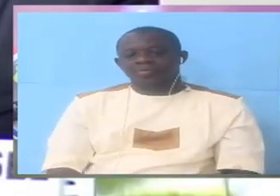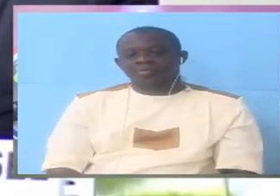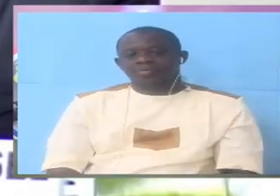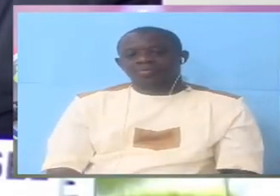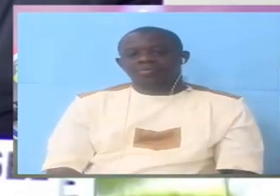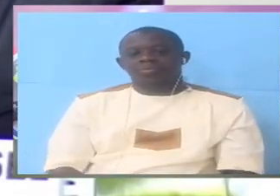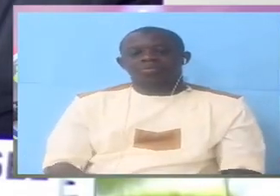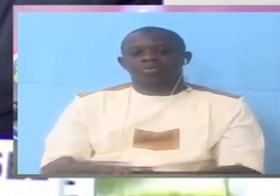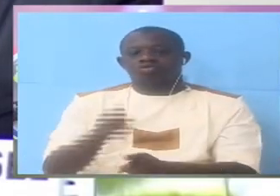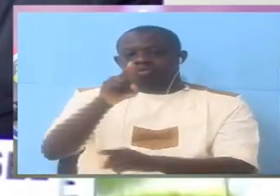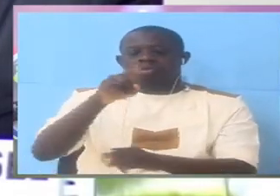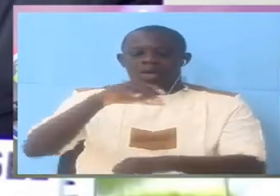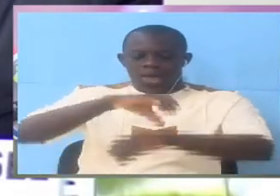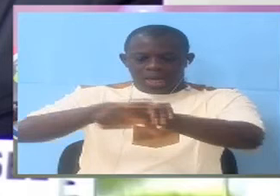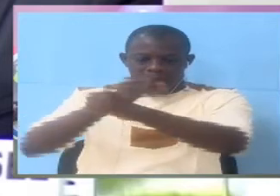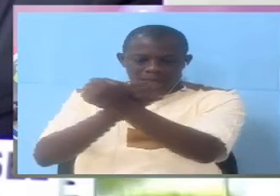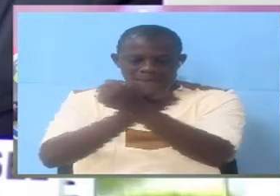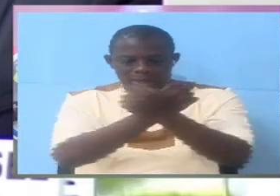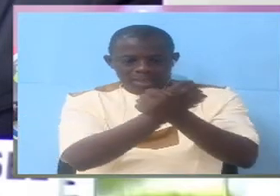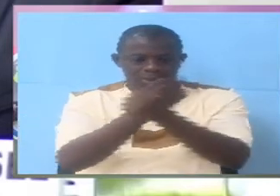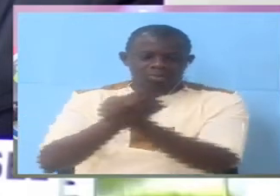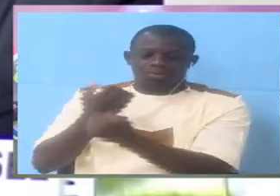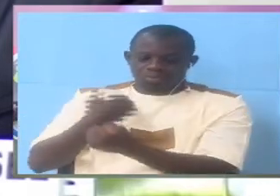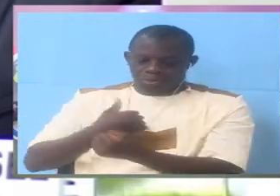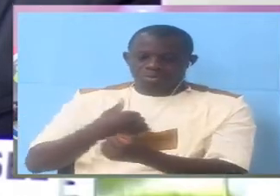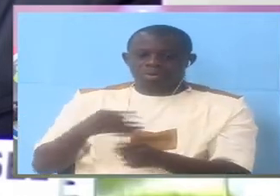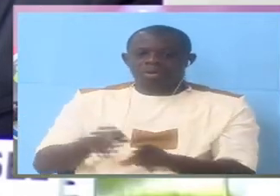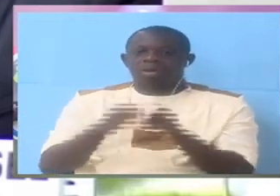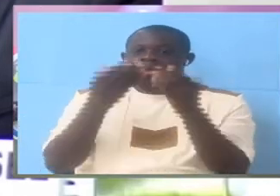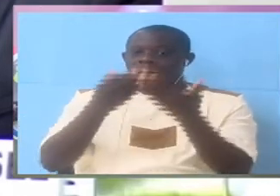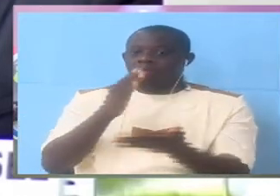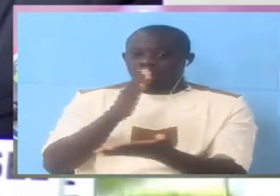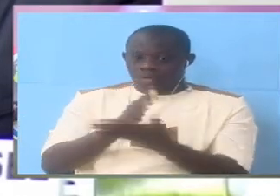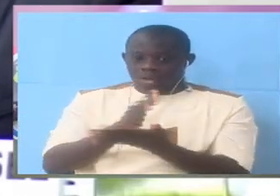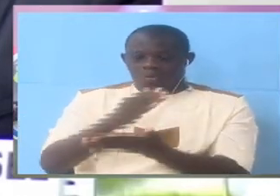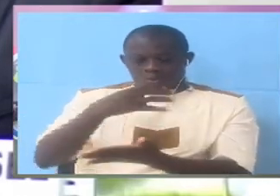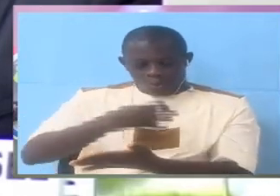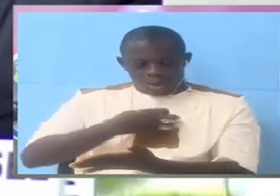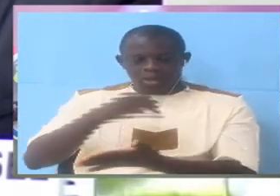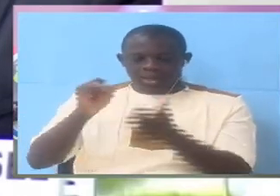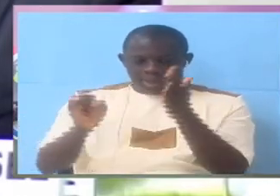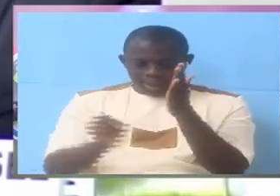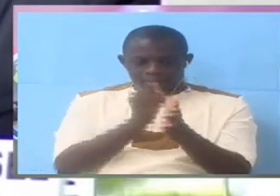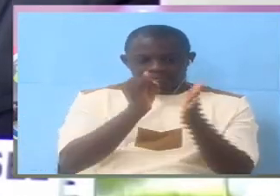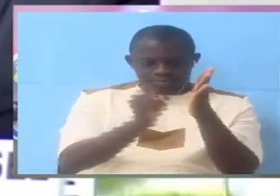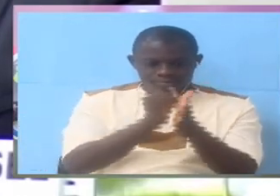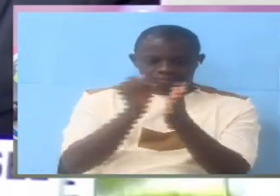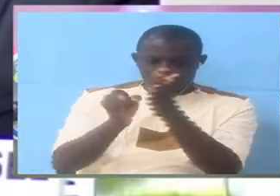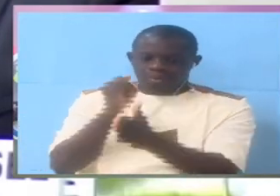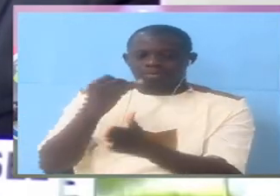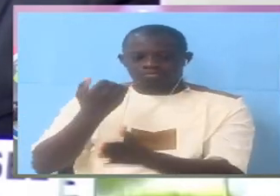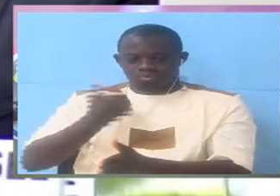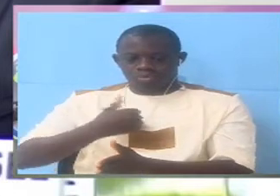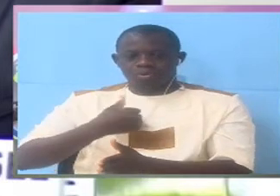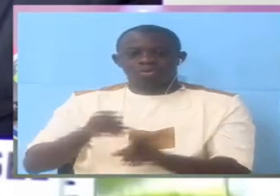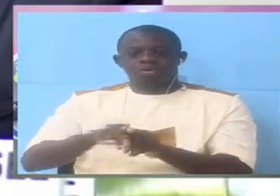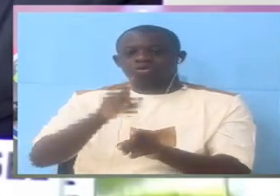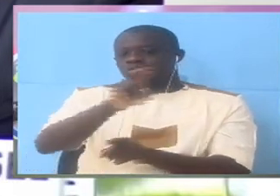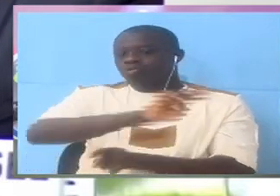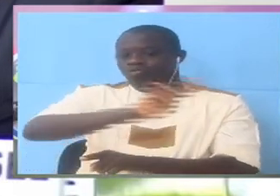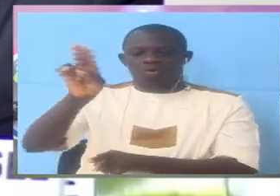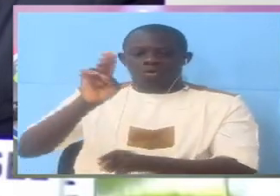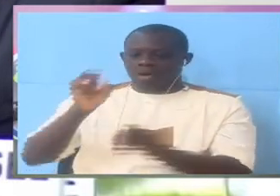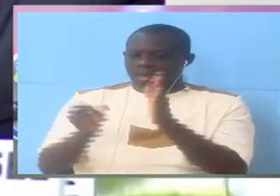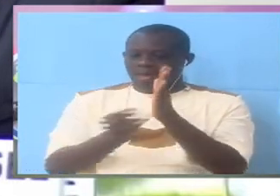You arrest people. They were to be investigated. And you do not investigate